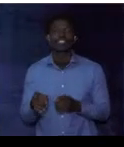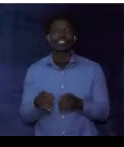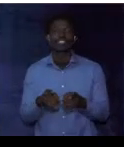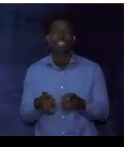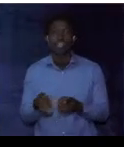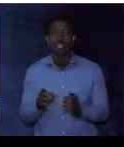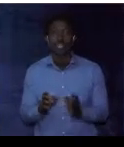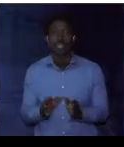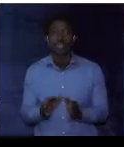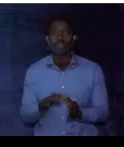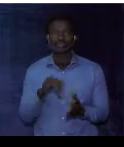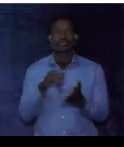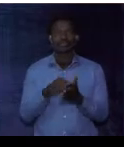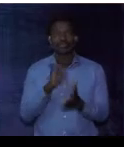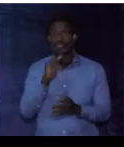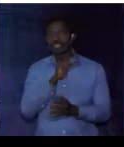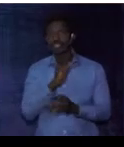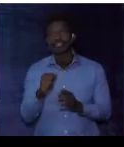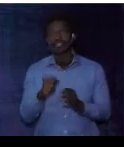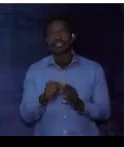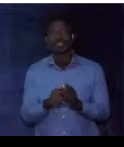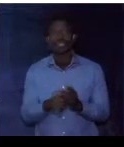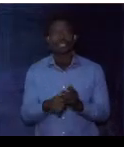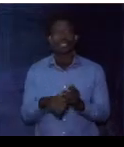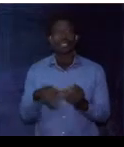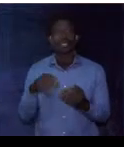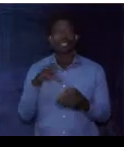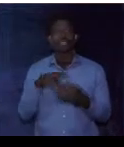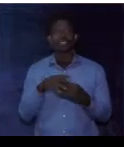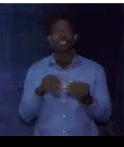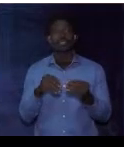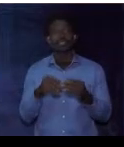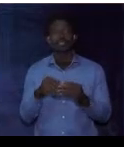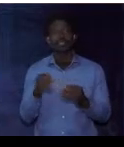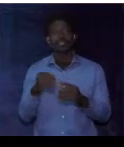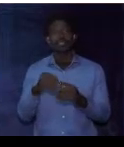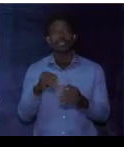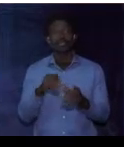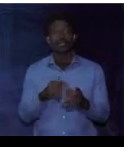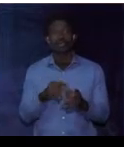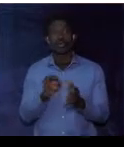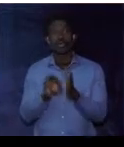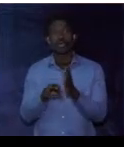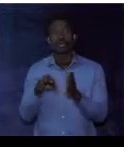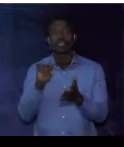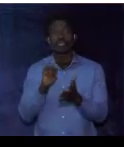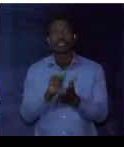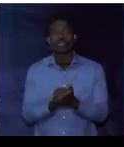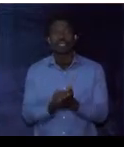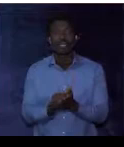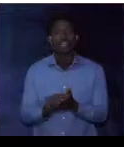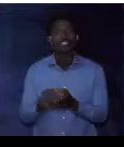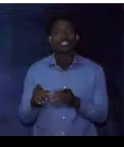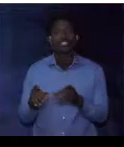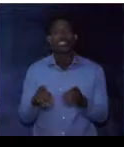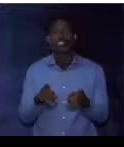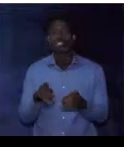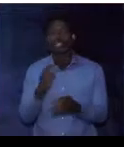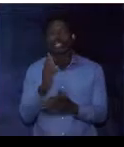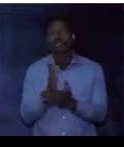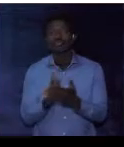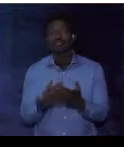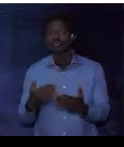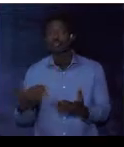describe. Yes. A descriptive essay is a statement or account that describes.